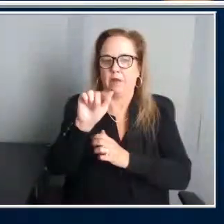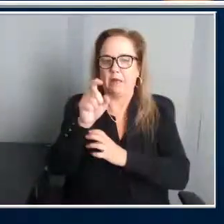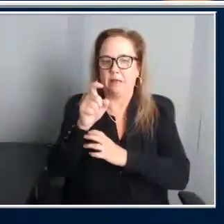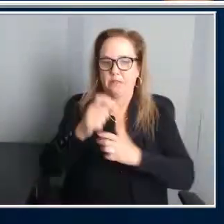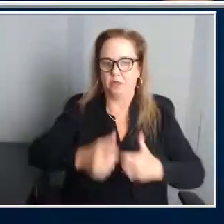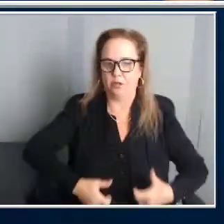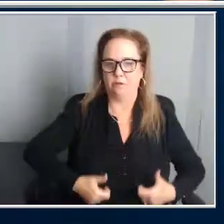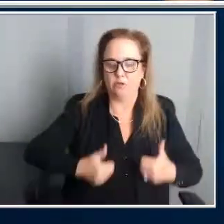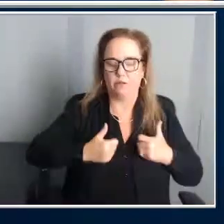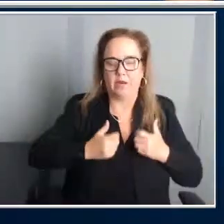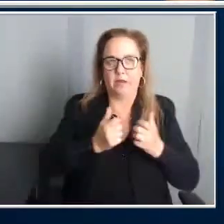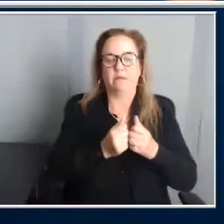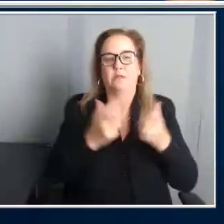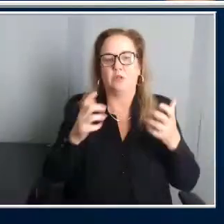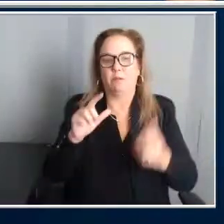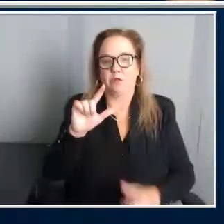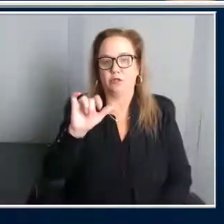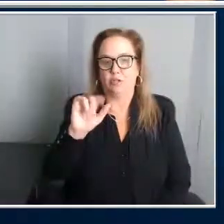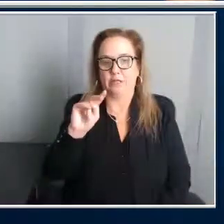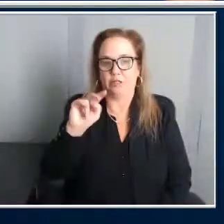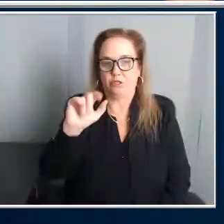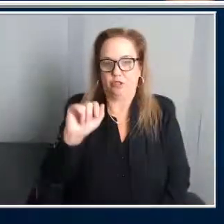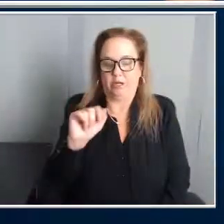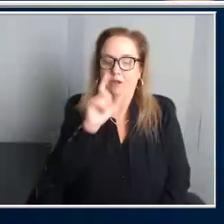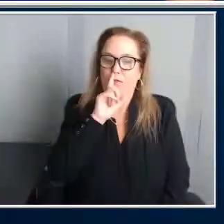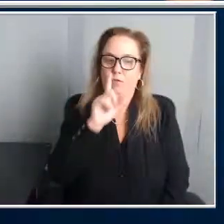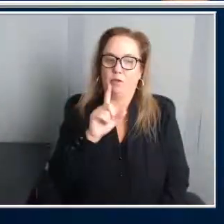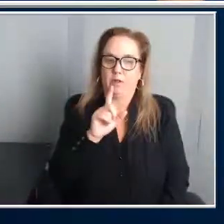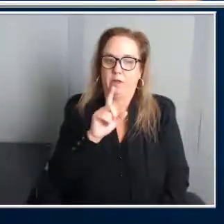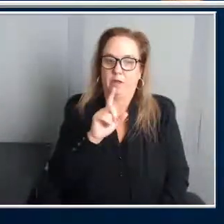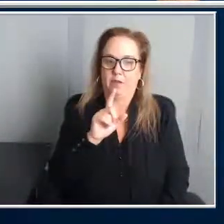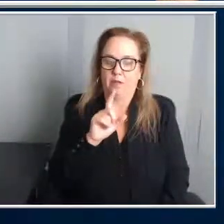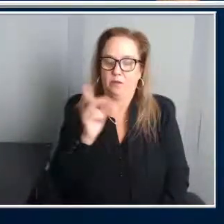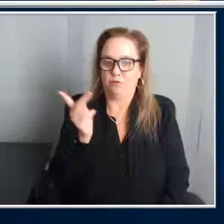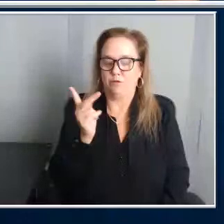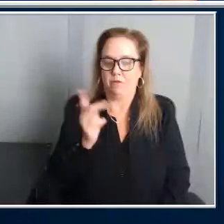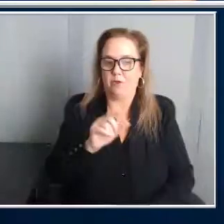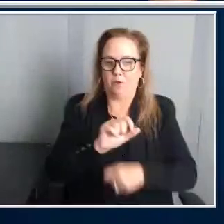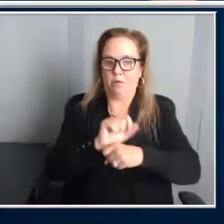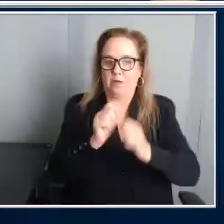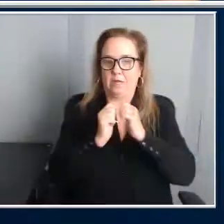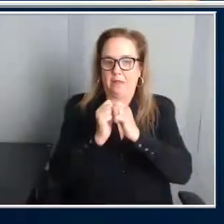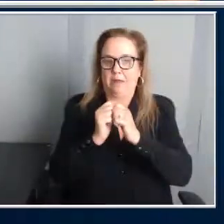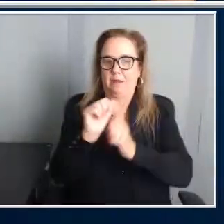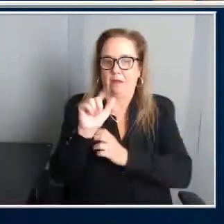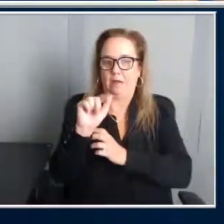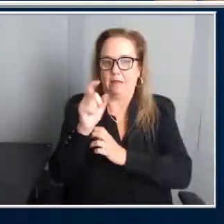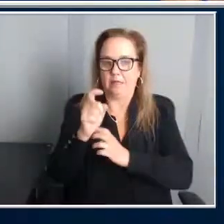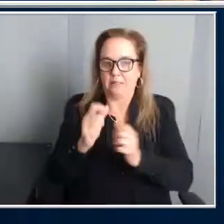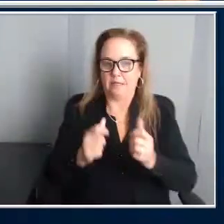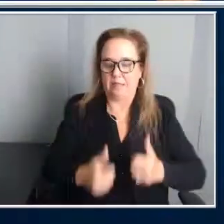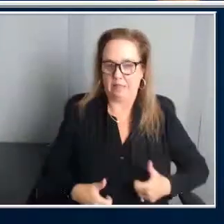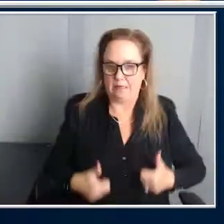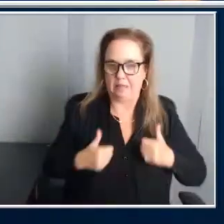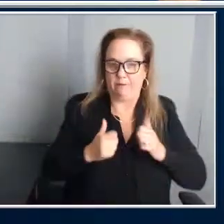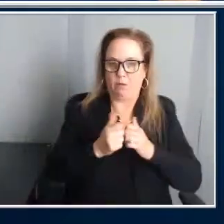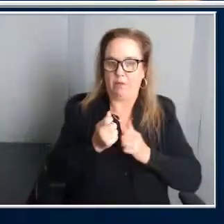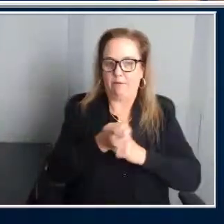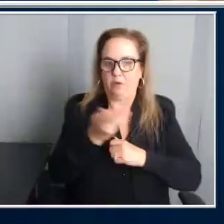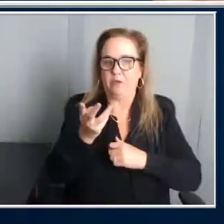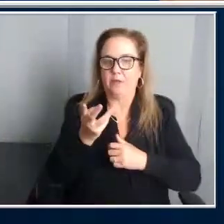so much. And Gina, you are really a duo. And not only that, Alex also happens to be living with a couple different things that